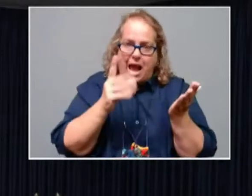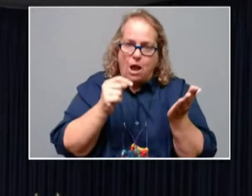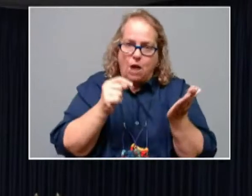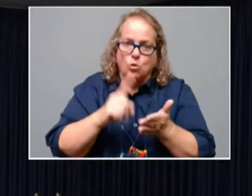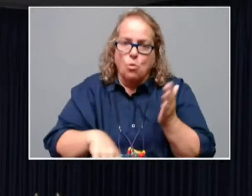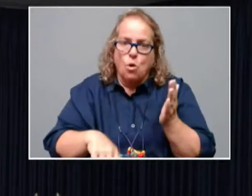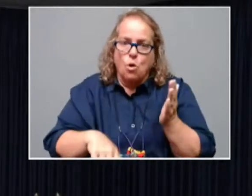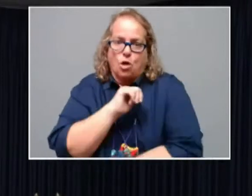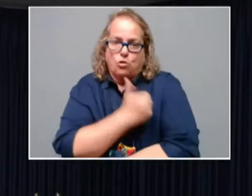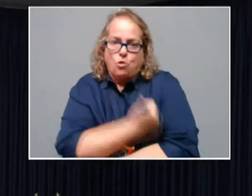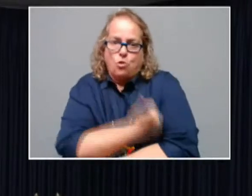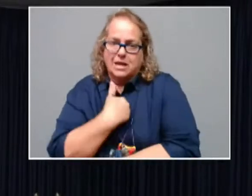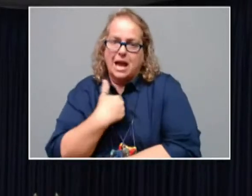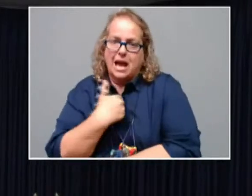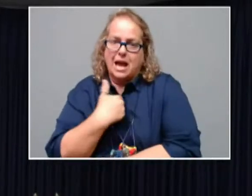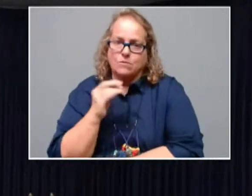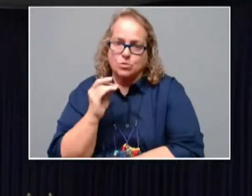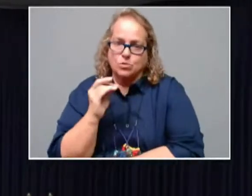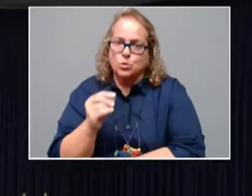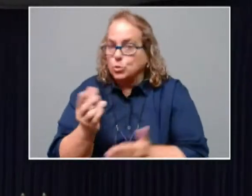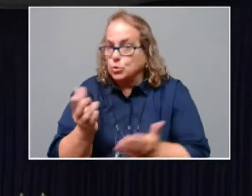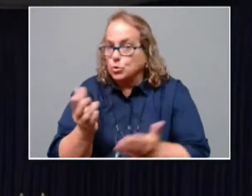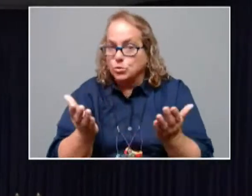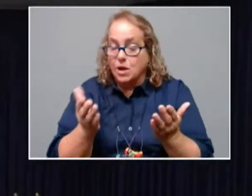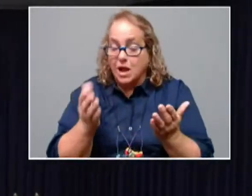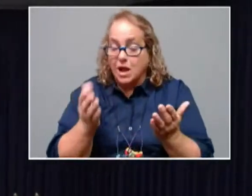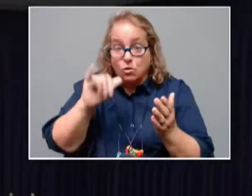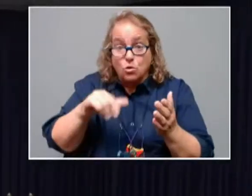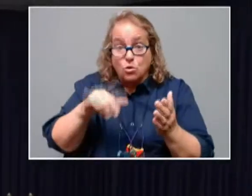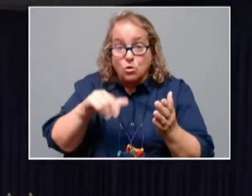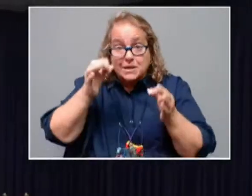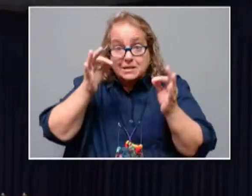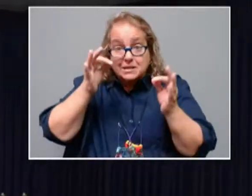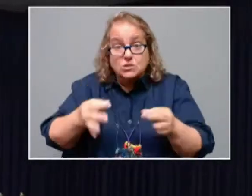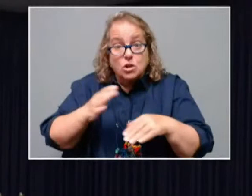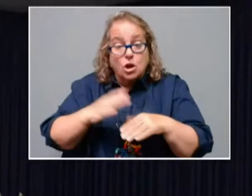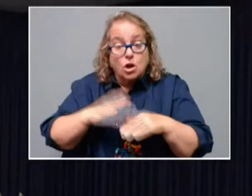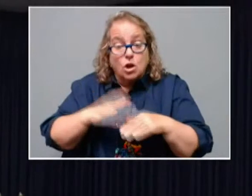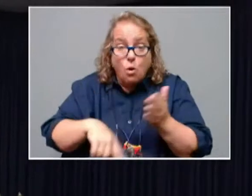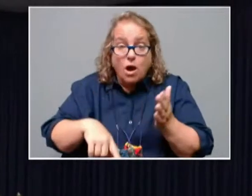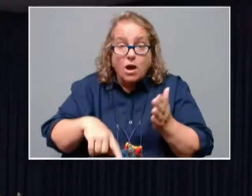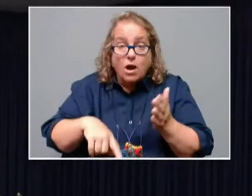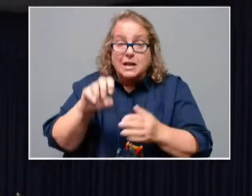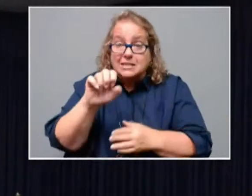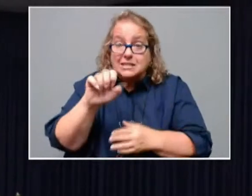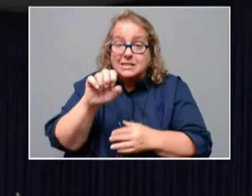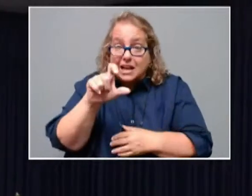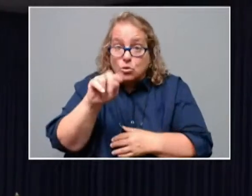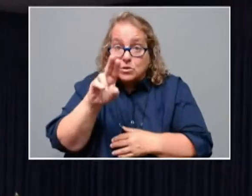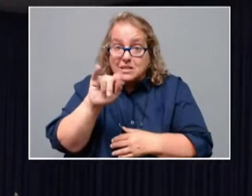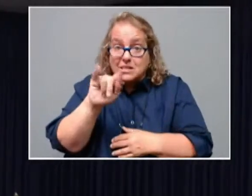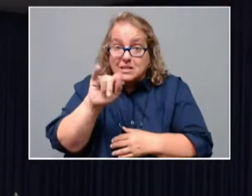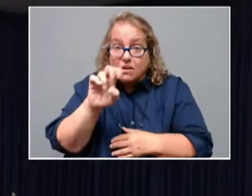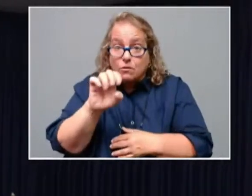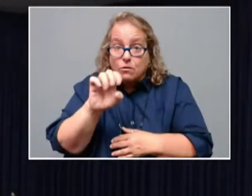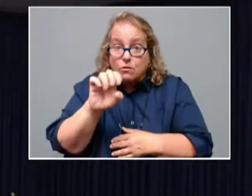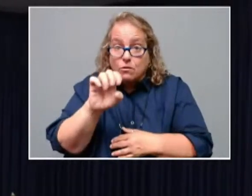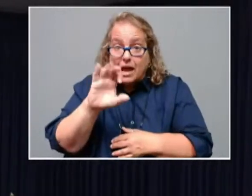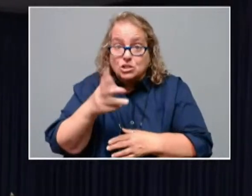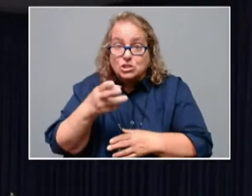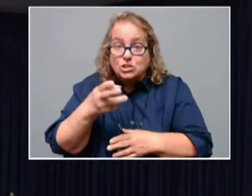that those will be decisions on what the executive branch can and can't do, but then we got to go do it.